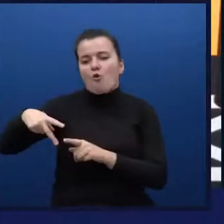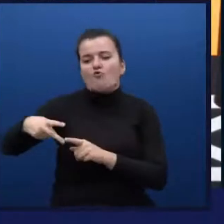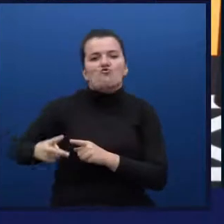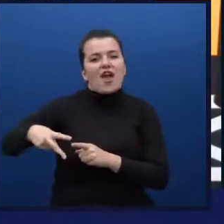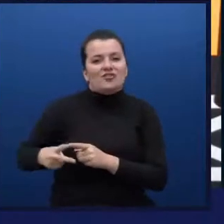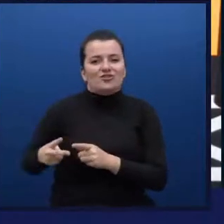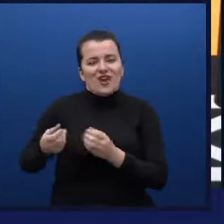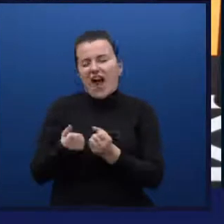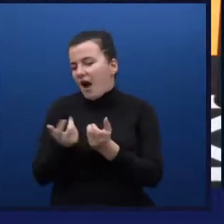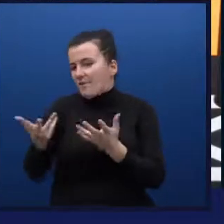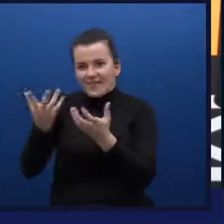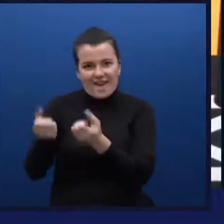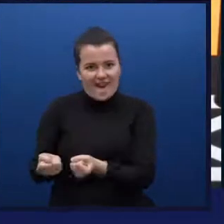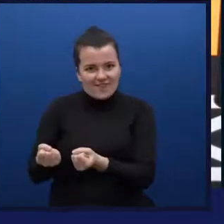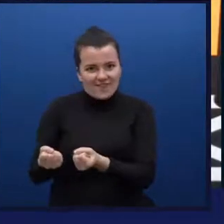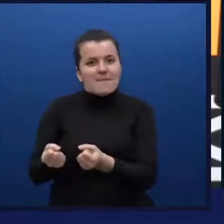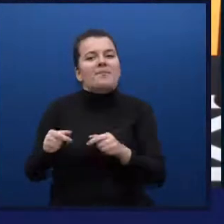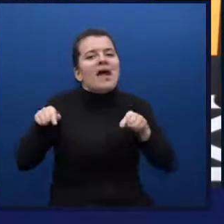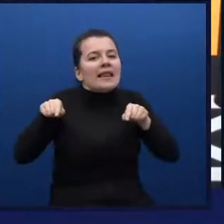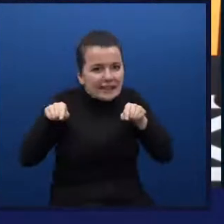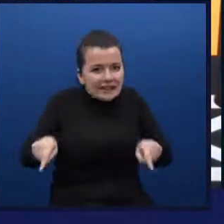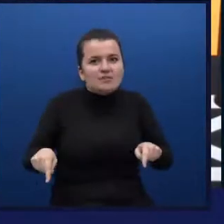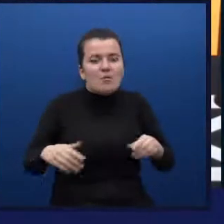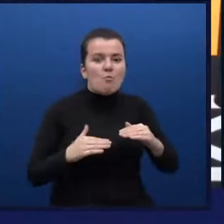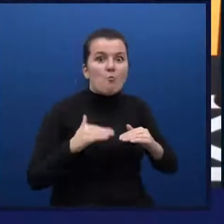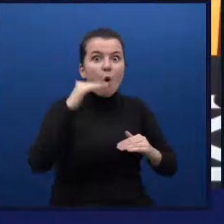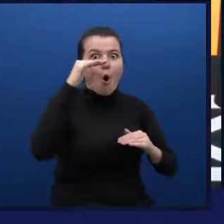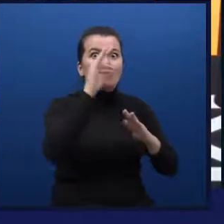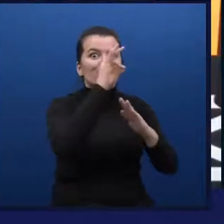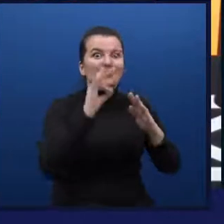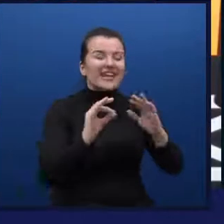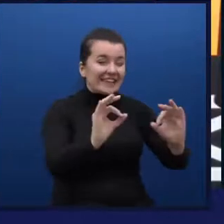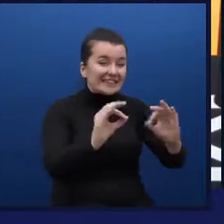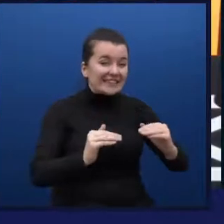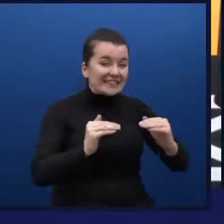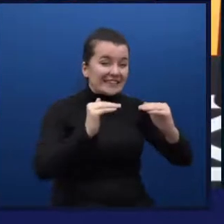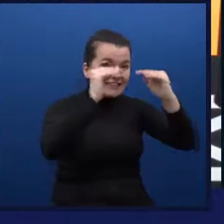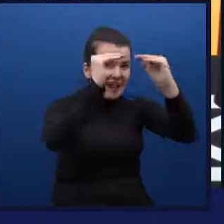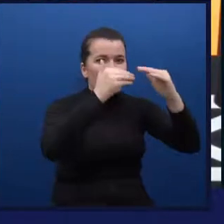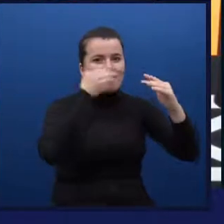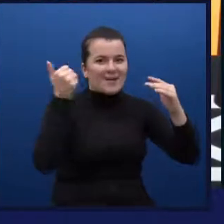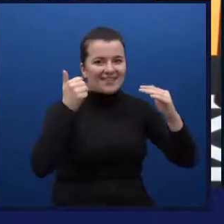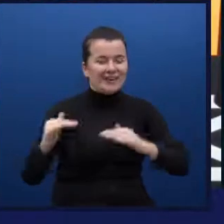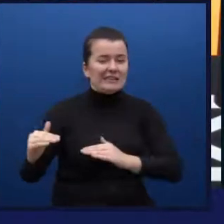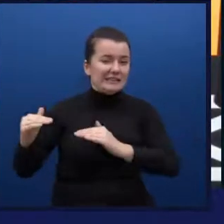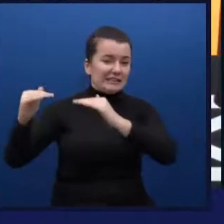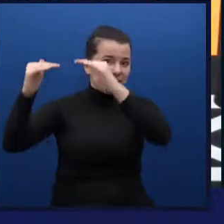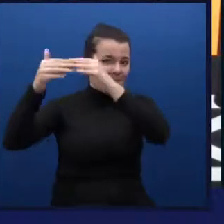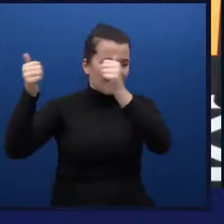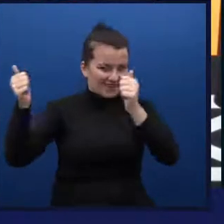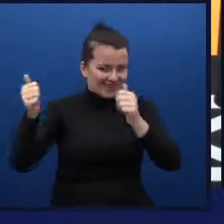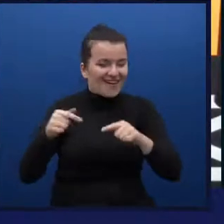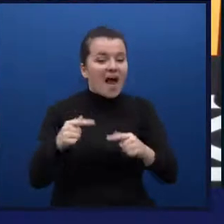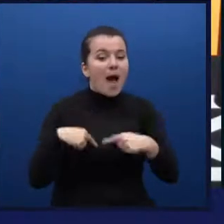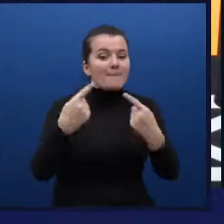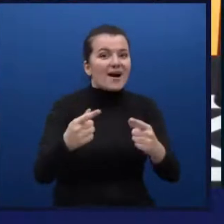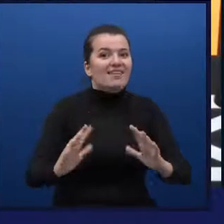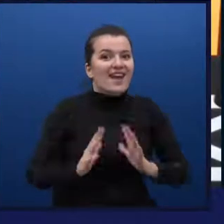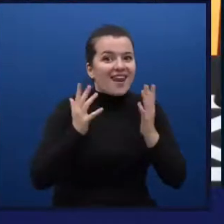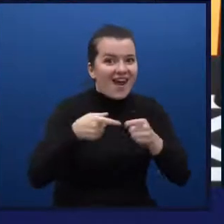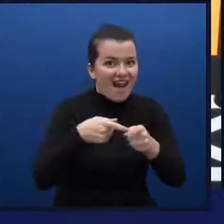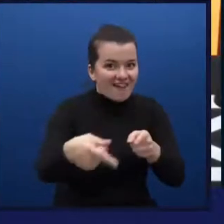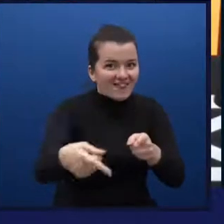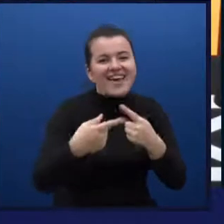it's so important to understand the opportunity as a whole in terms of what you're trying to address, as opposed to leading with technology, because there are different needs for